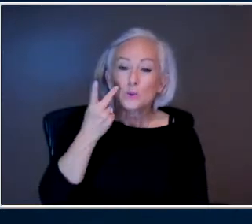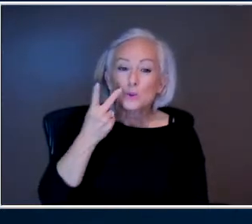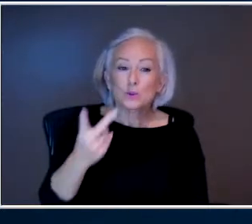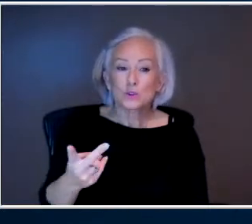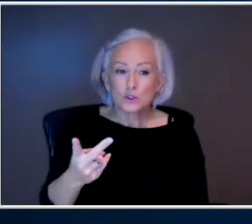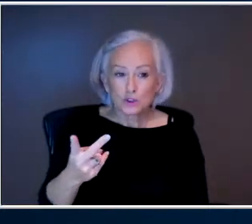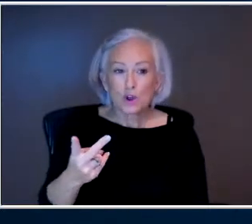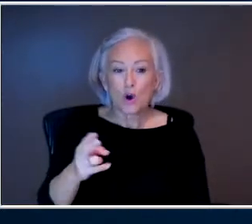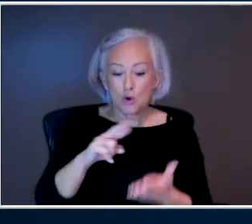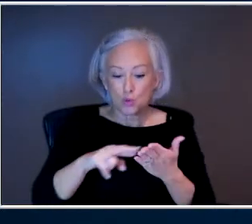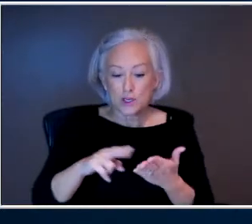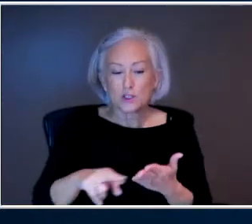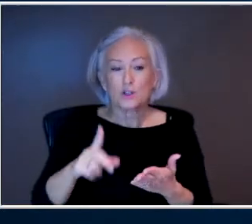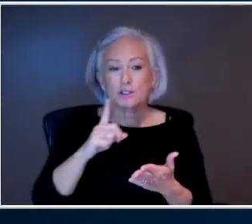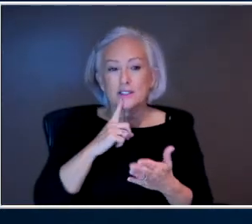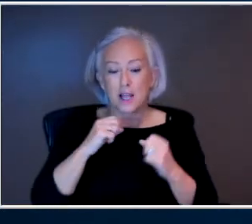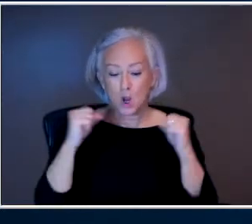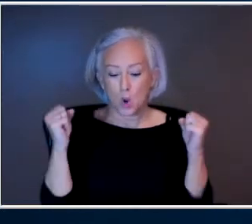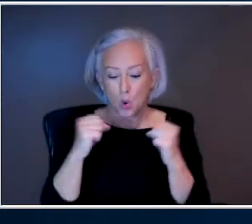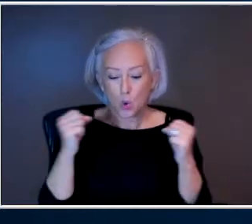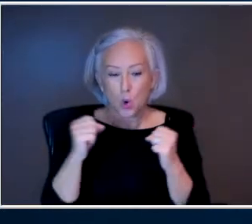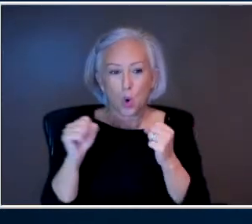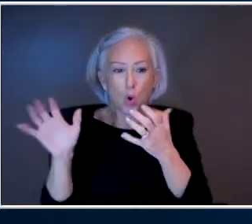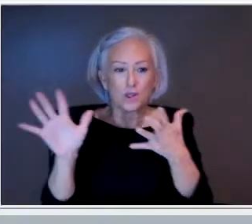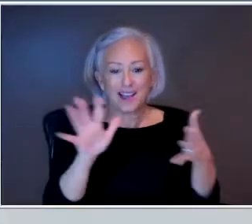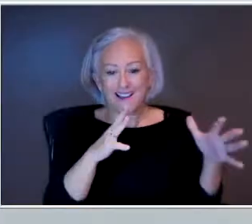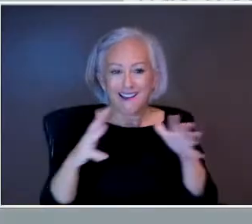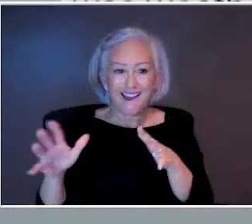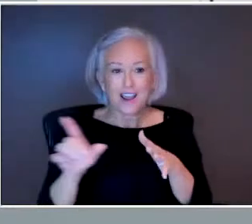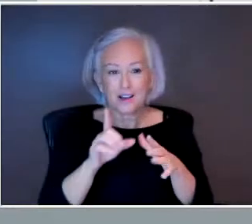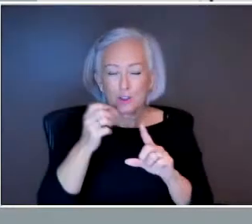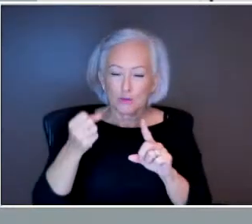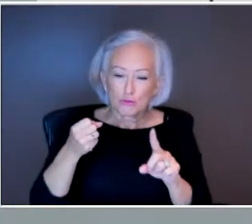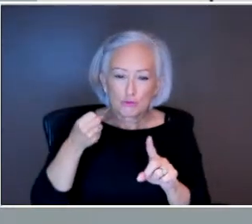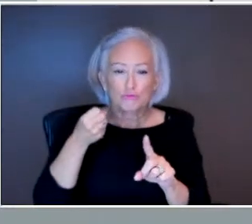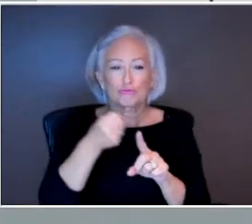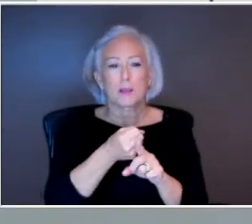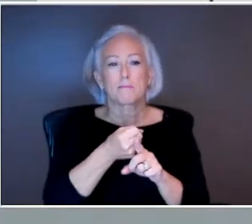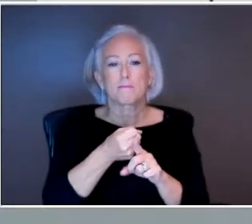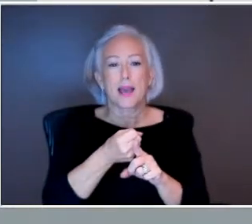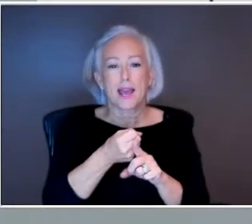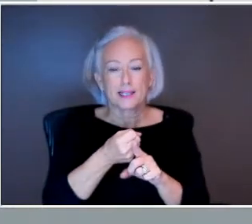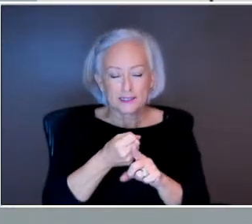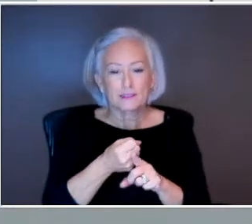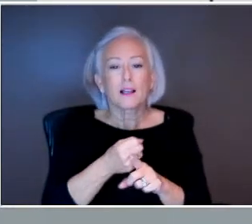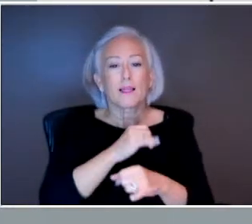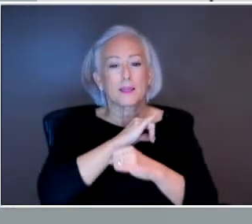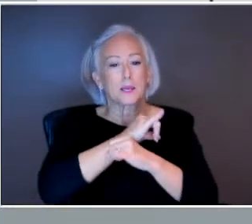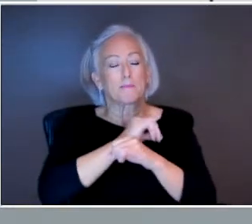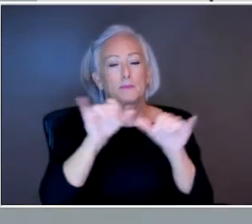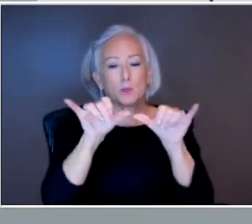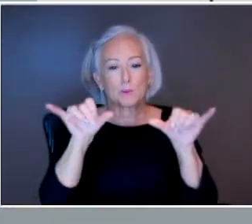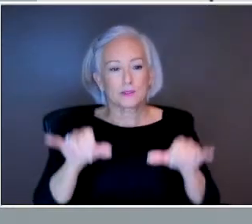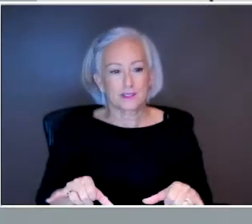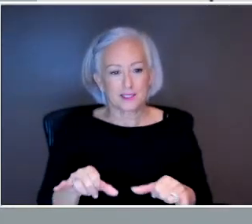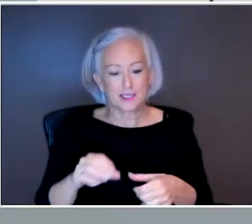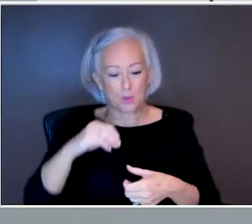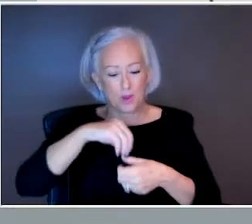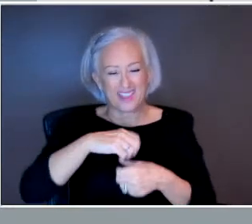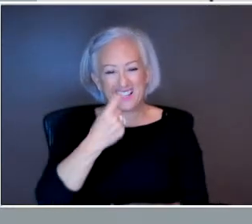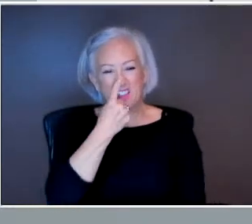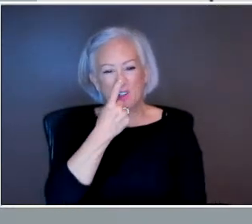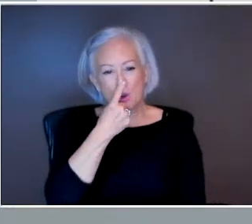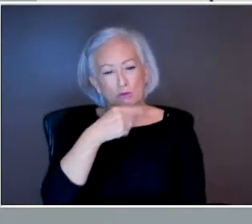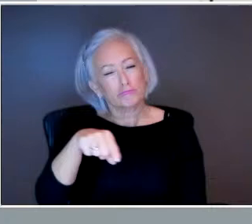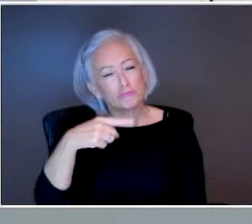has a direct impact on our immune system, at least the immune system in our nose. Explain more about that. Yeah,